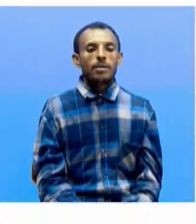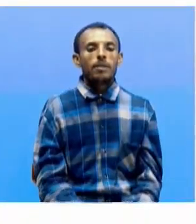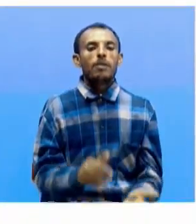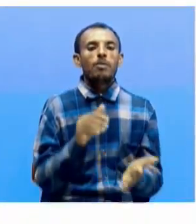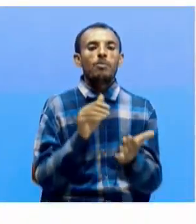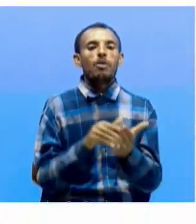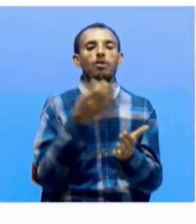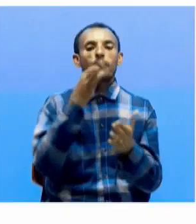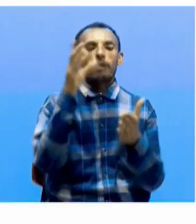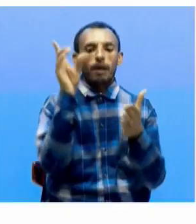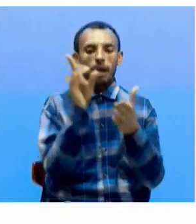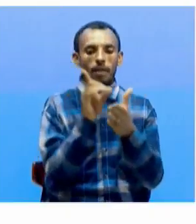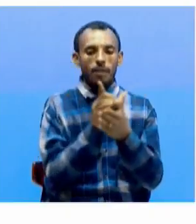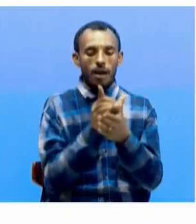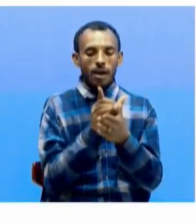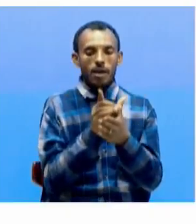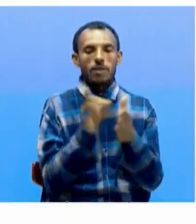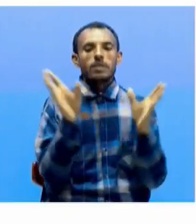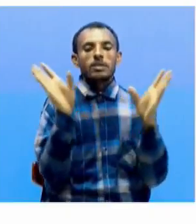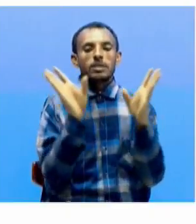of a data set